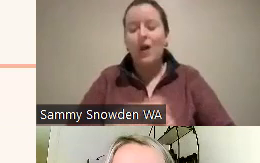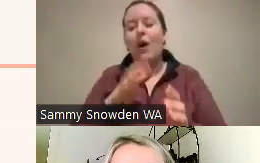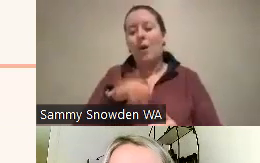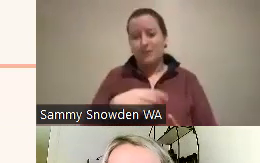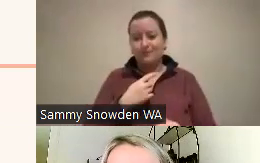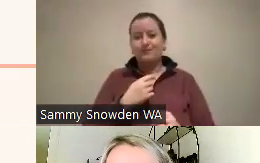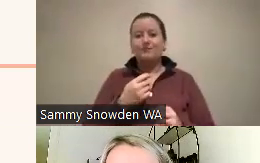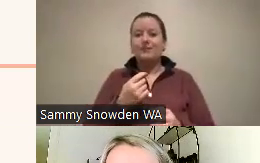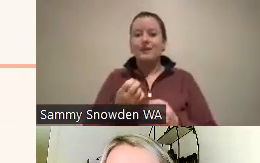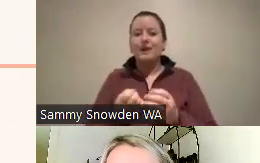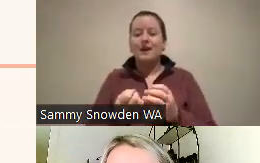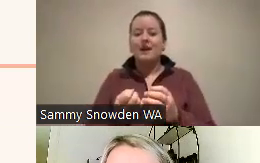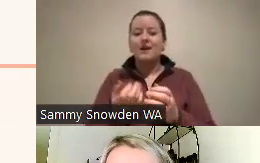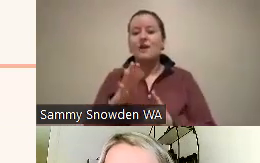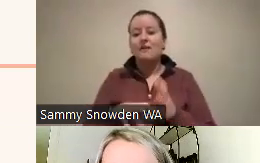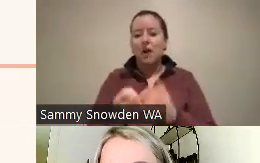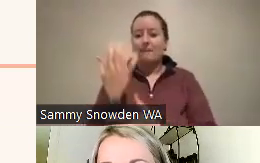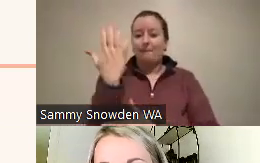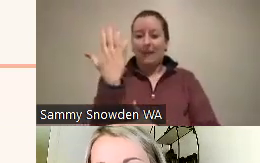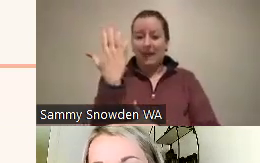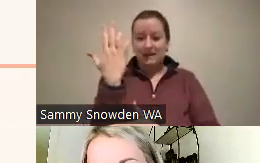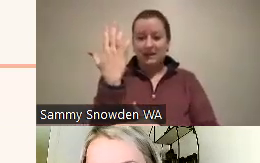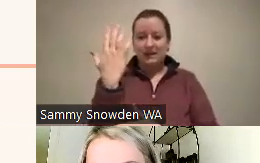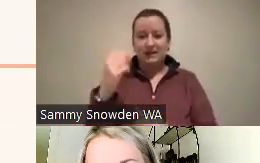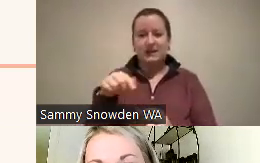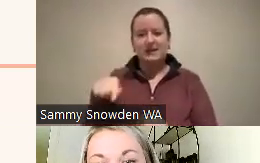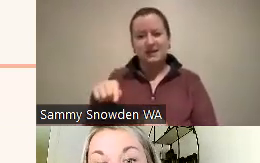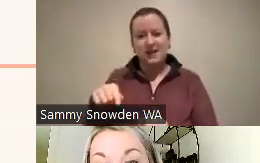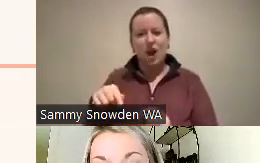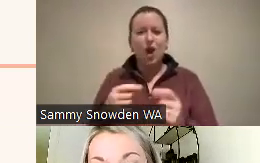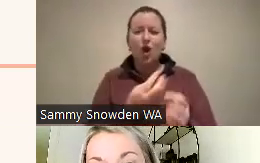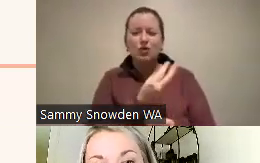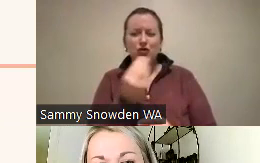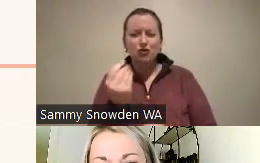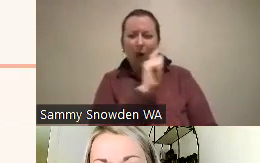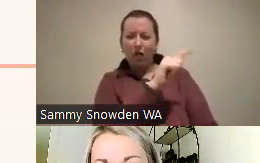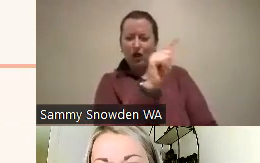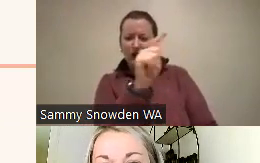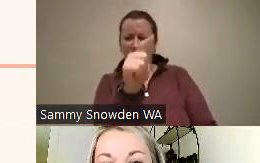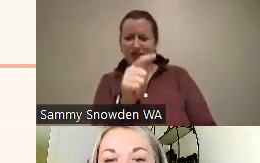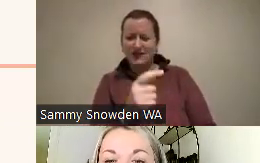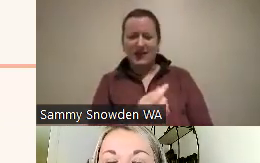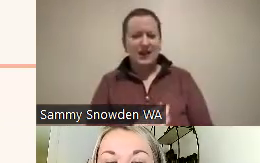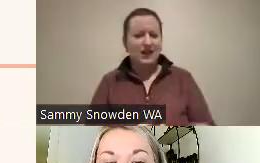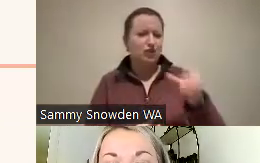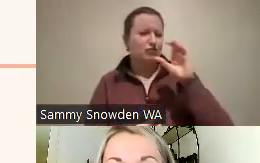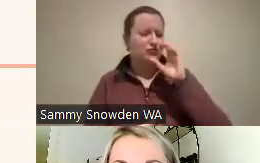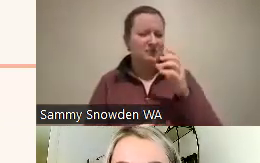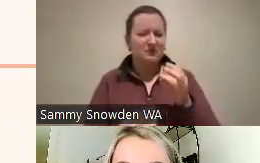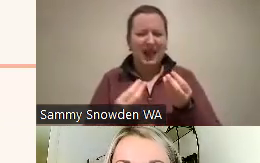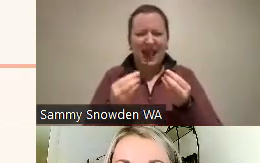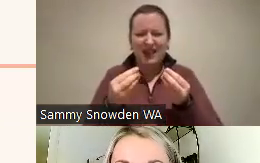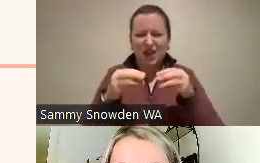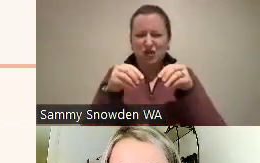So if I've had some plant-based like nut powders that are like ground nuts, really healthy but very grainy, whereas this is nice and